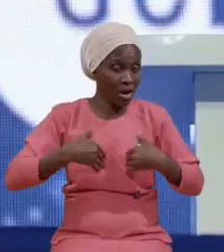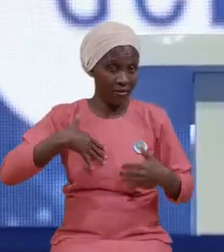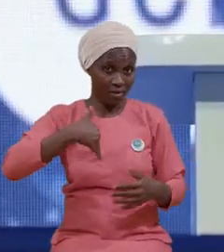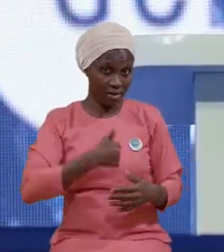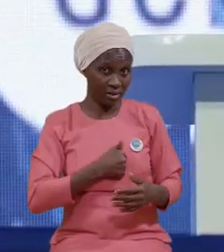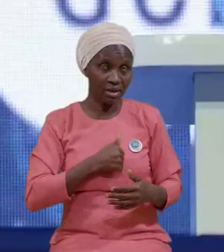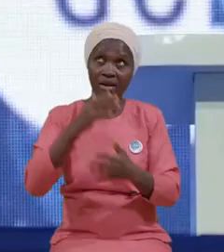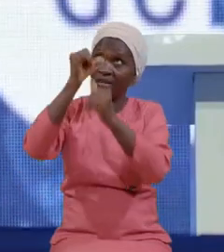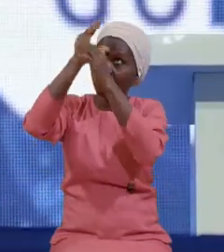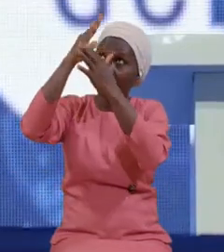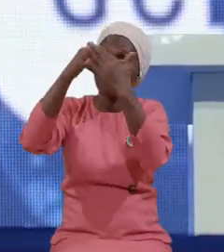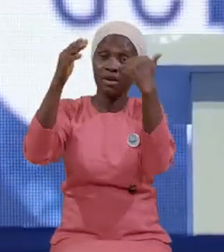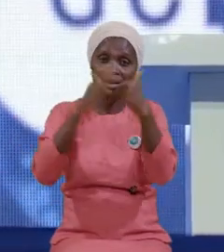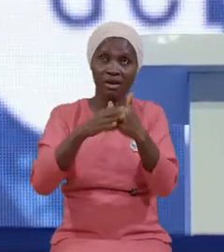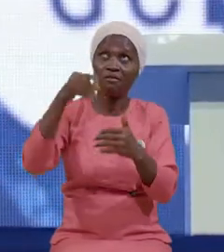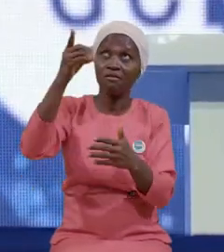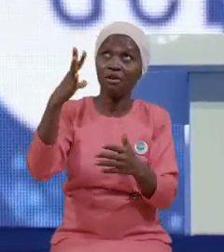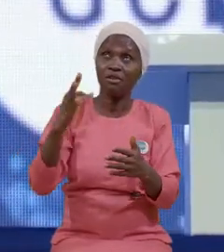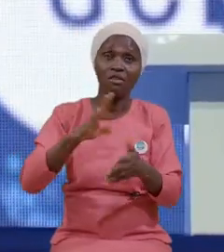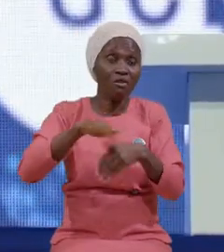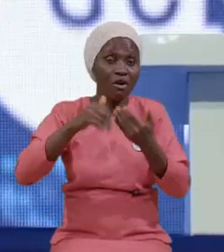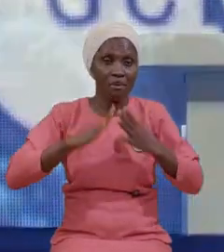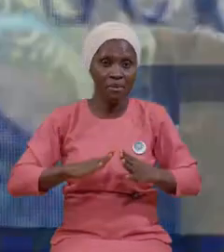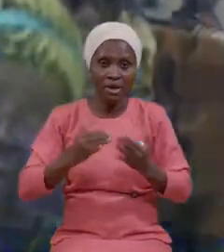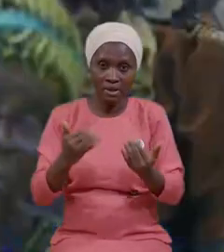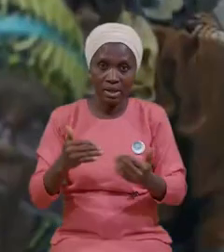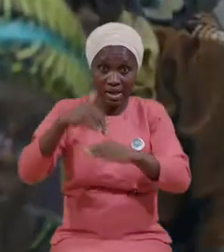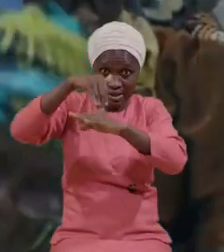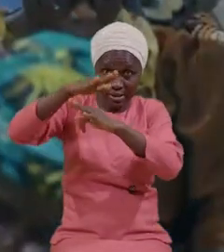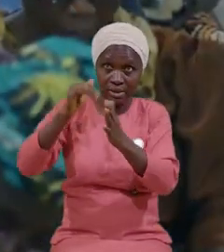heaven, God of all peace, is now sending that down to us.